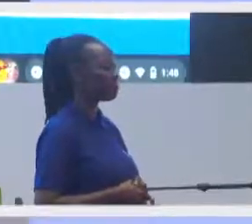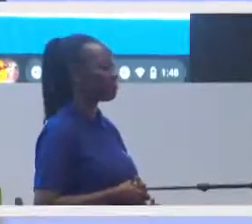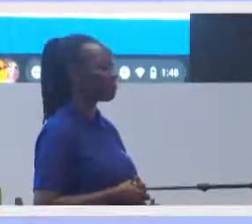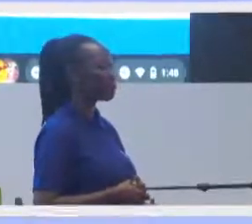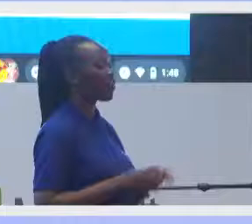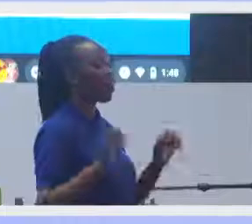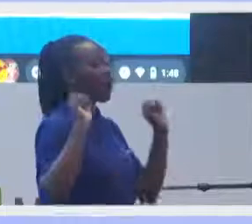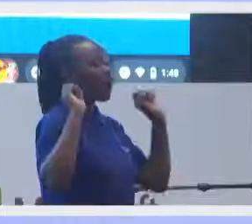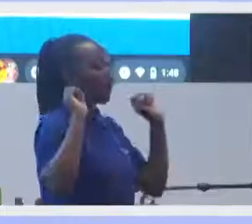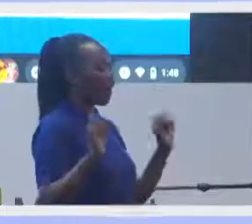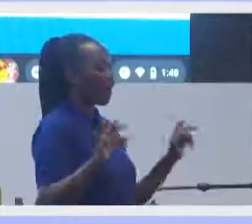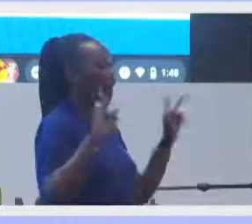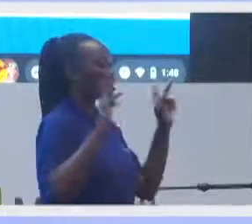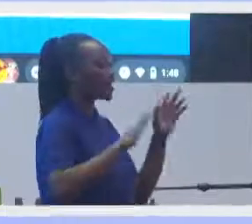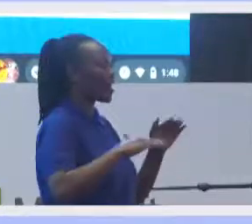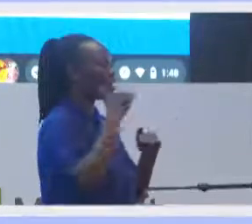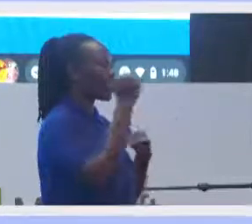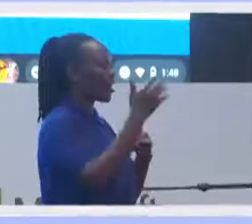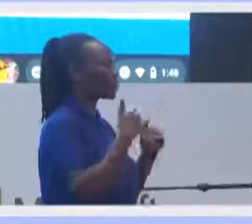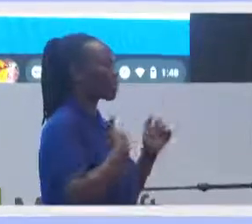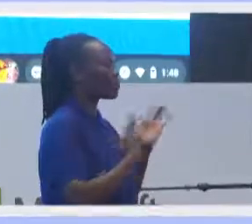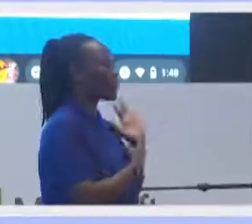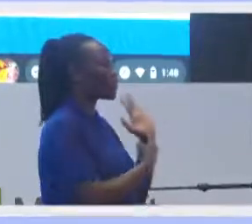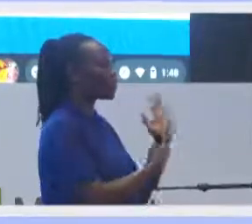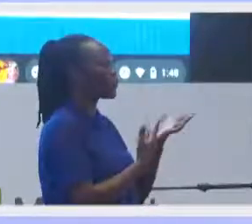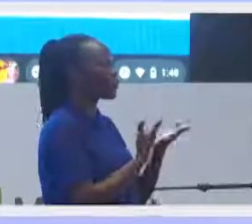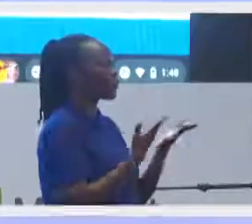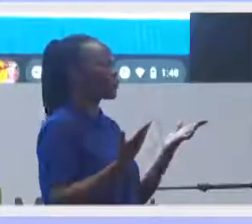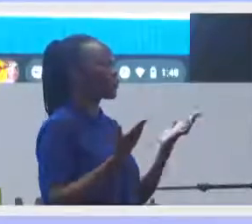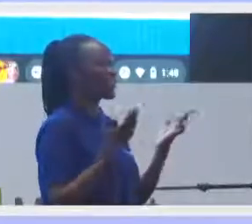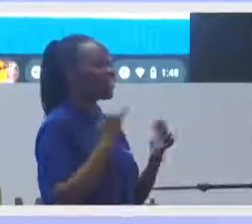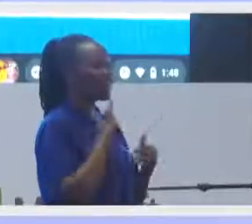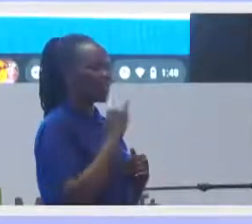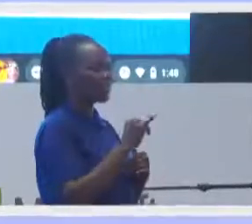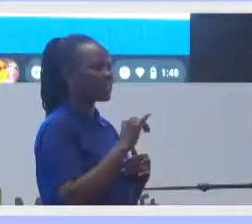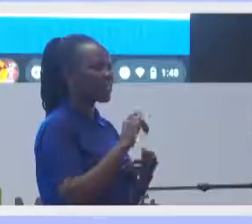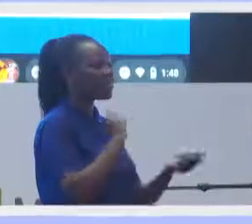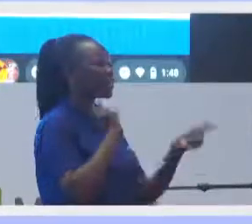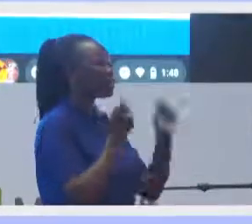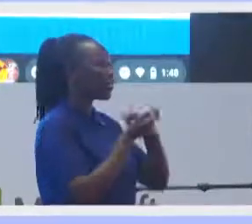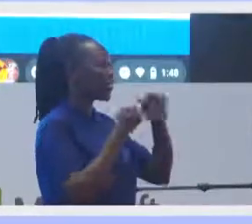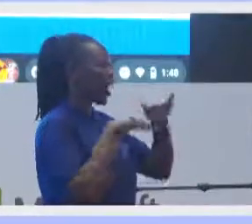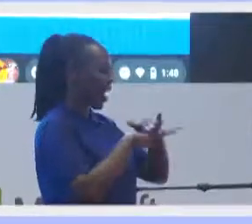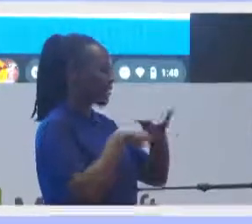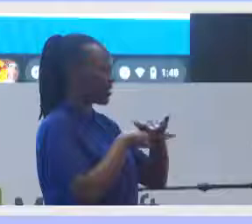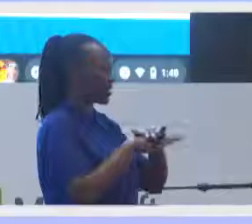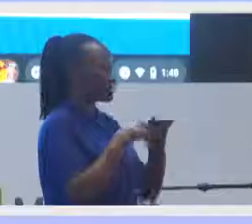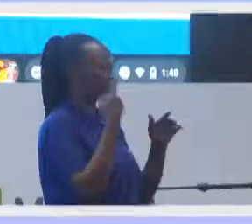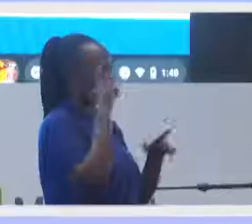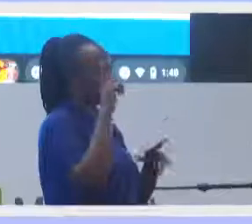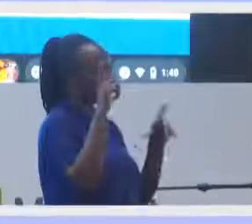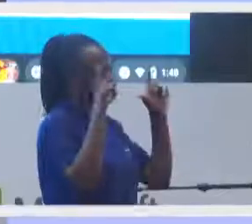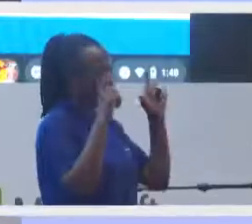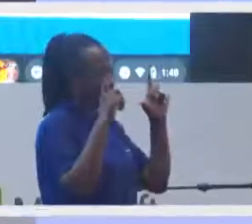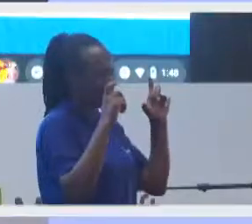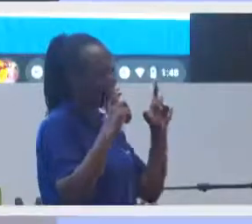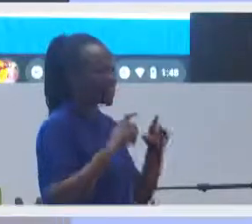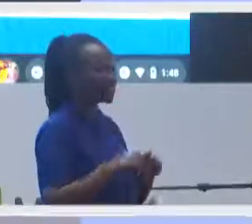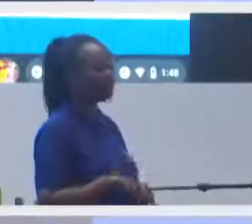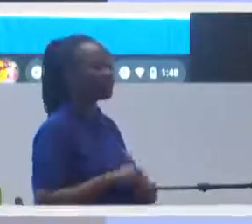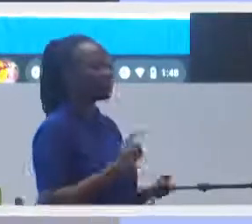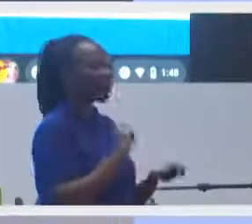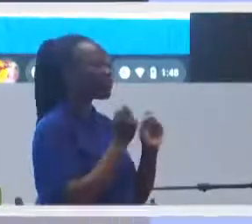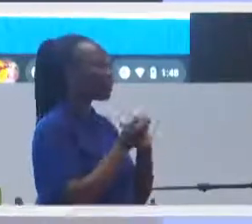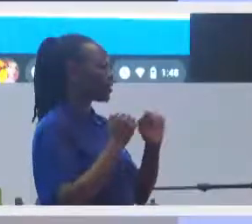All right, so the next one I want to show you is the switch access or the camera switch access.